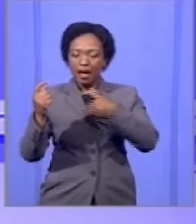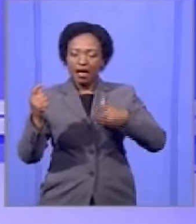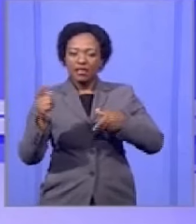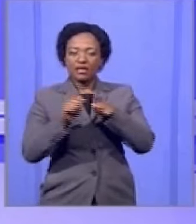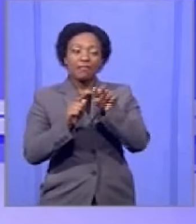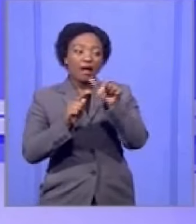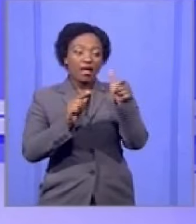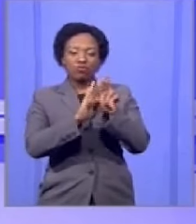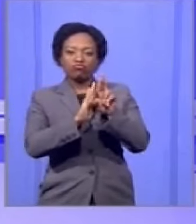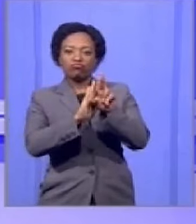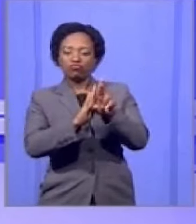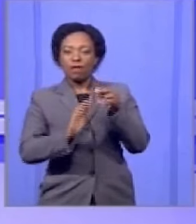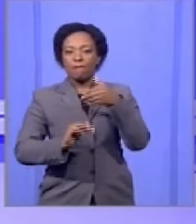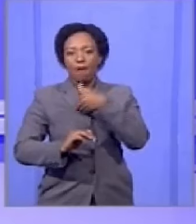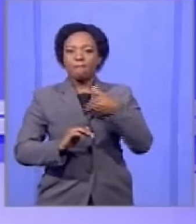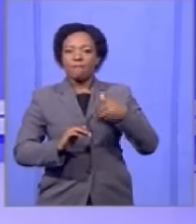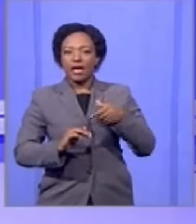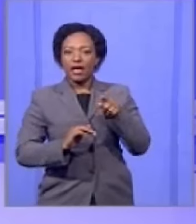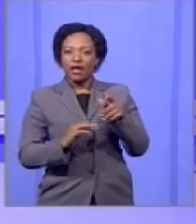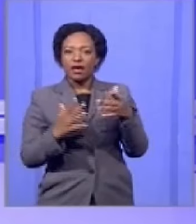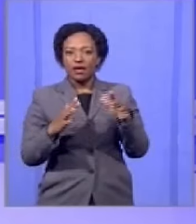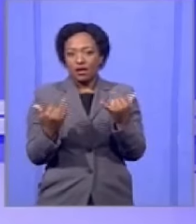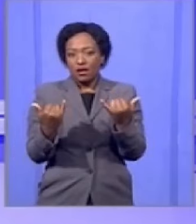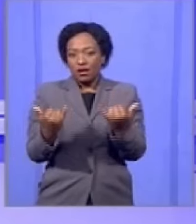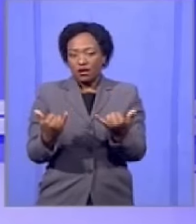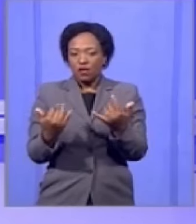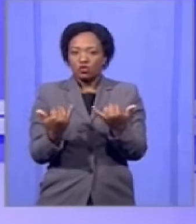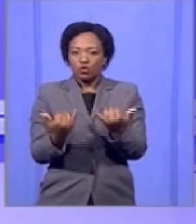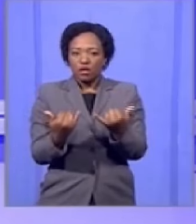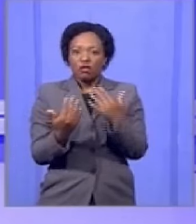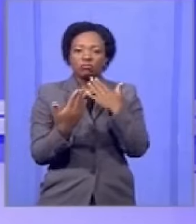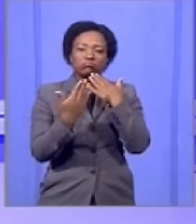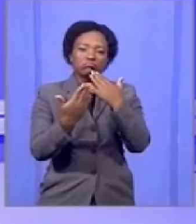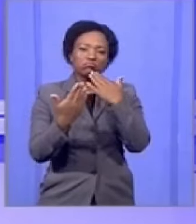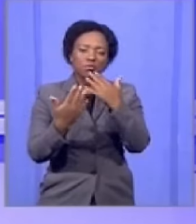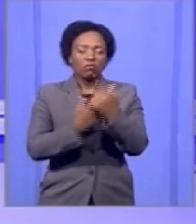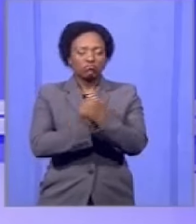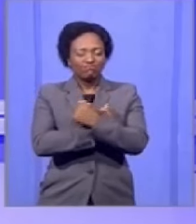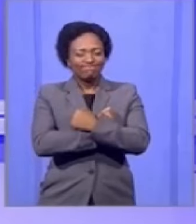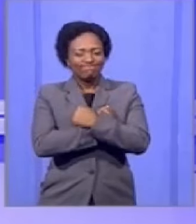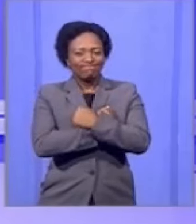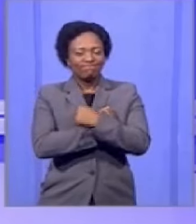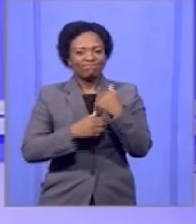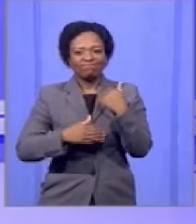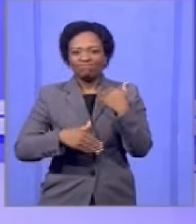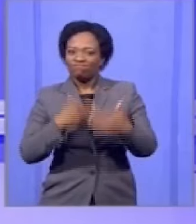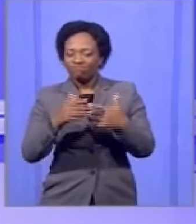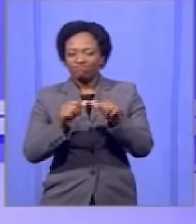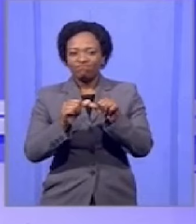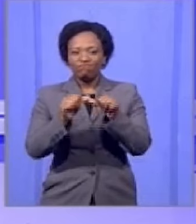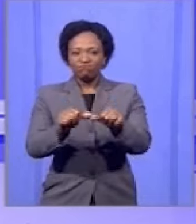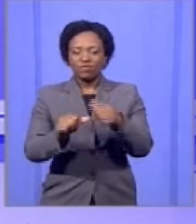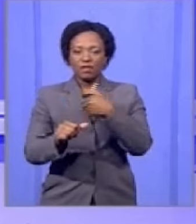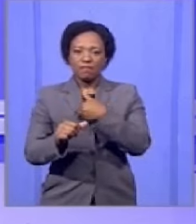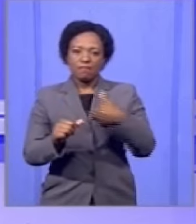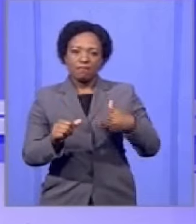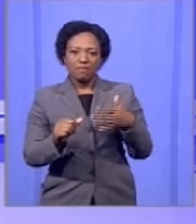mo botshelong. Ke letsatsi la go leboga lerato le le senang bokhutlo la ga mme ke monokeng ya